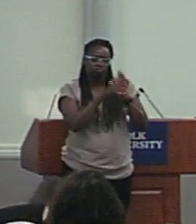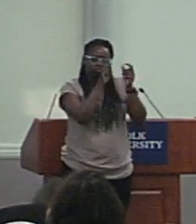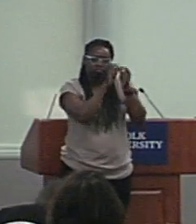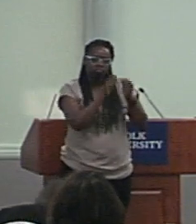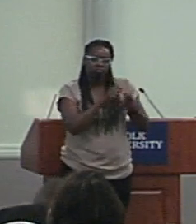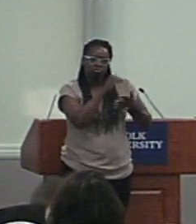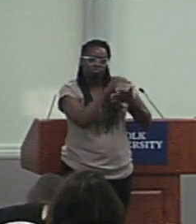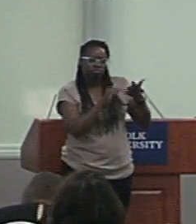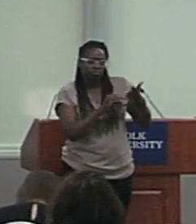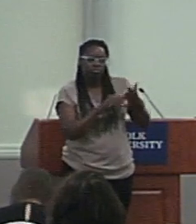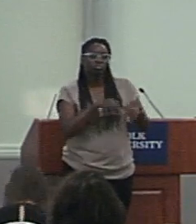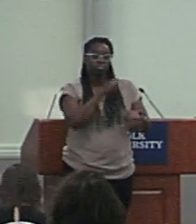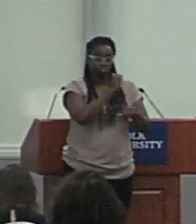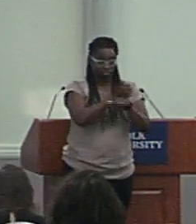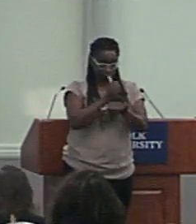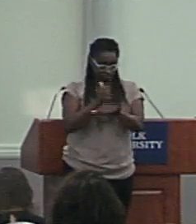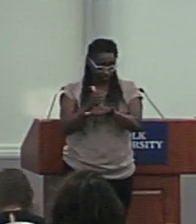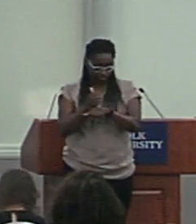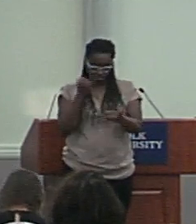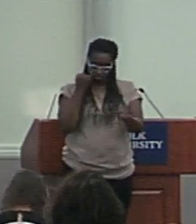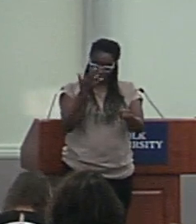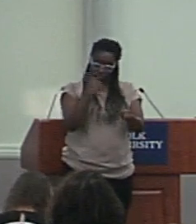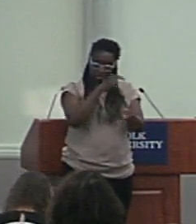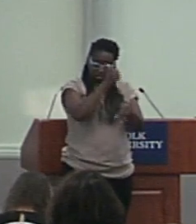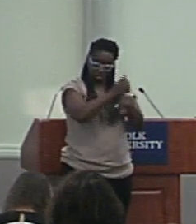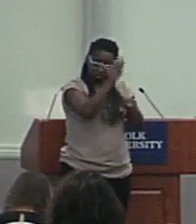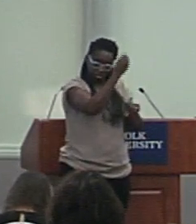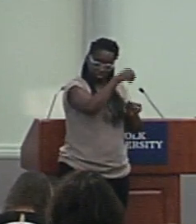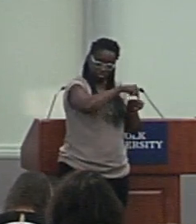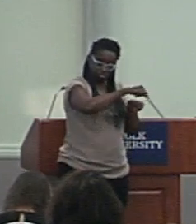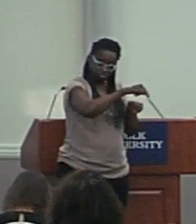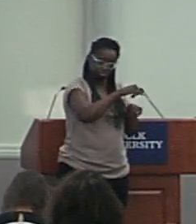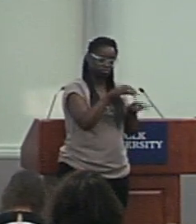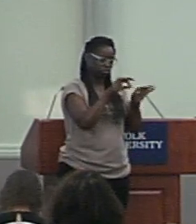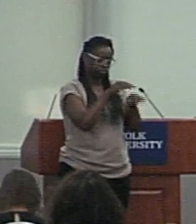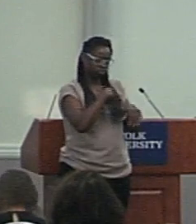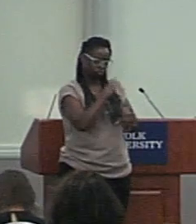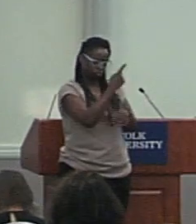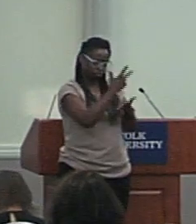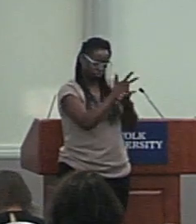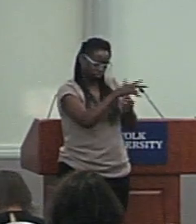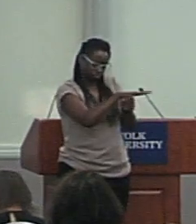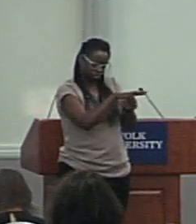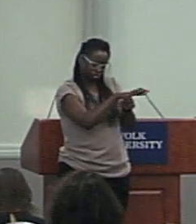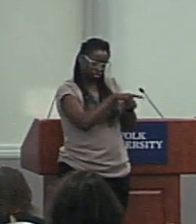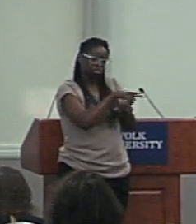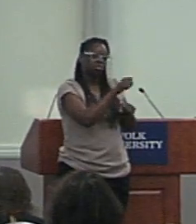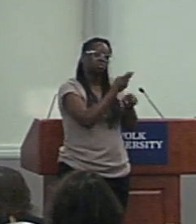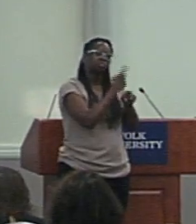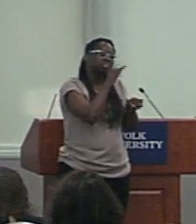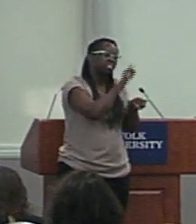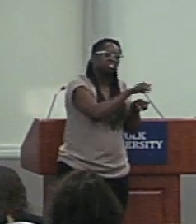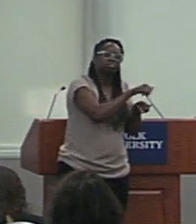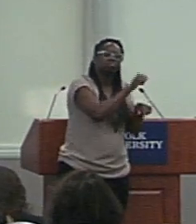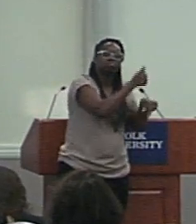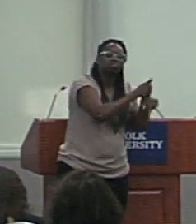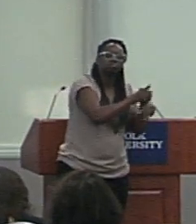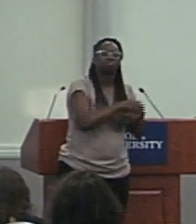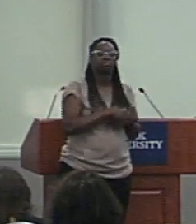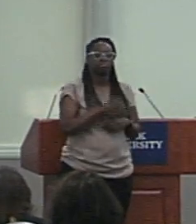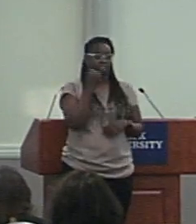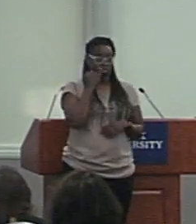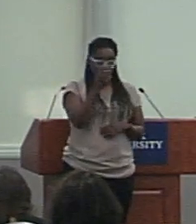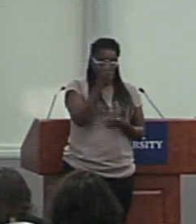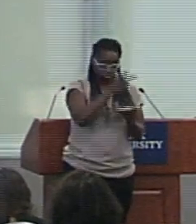If you were a small restaurant and you had 1 parking space, it was a certain layout you could use. If you had 2 parking spaces, it was a different setup you could use.